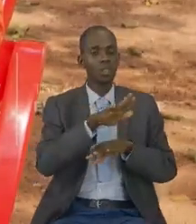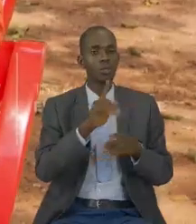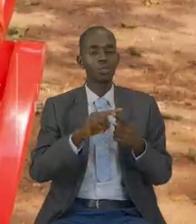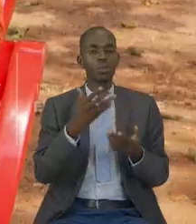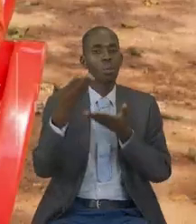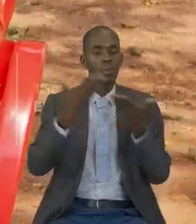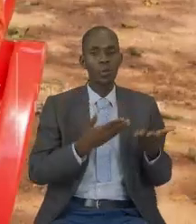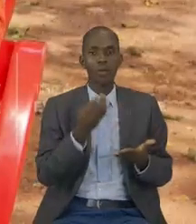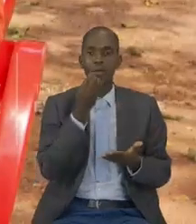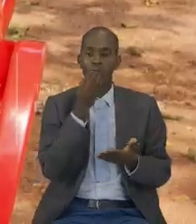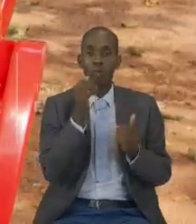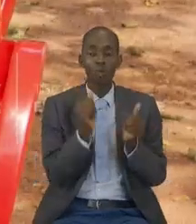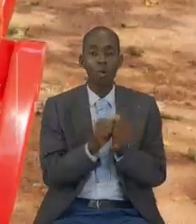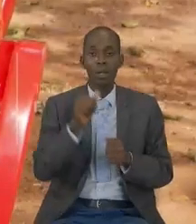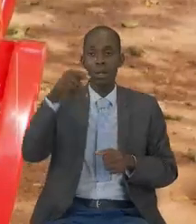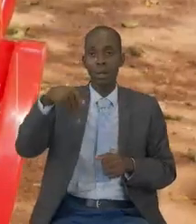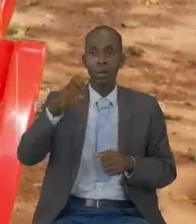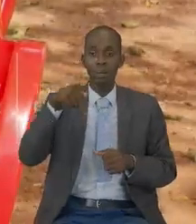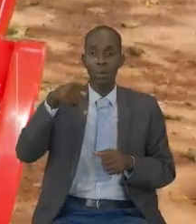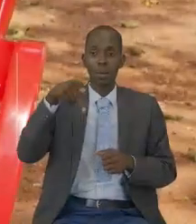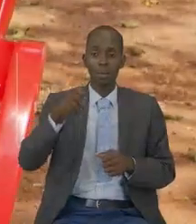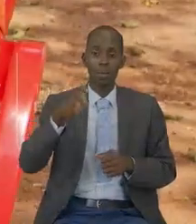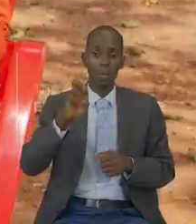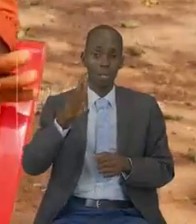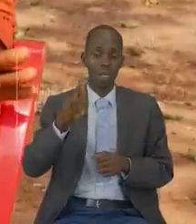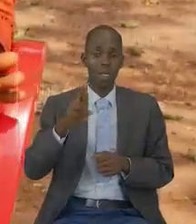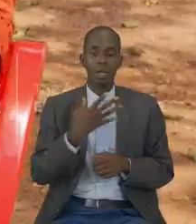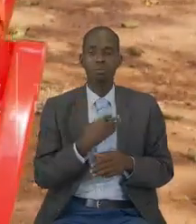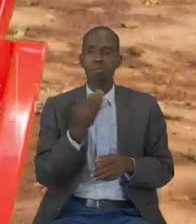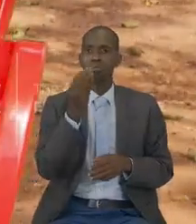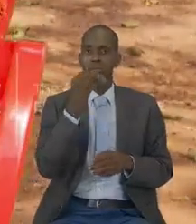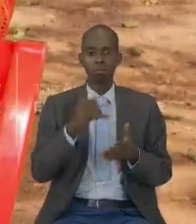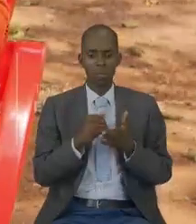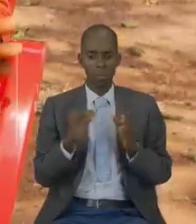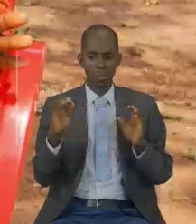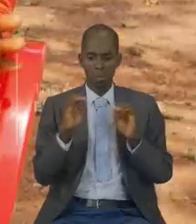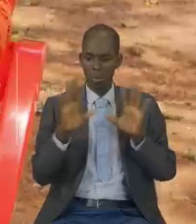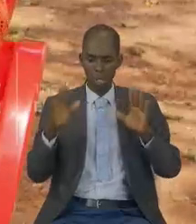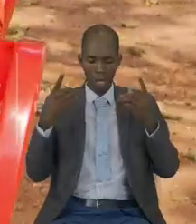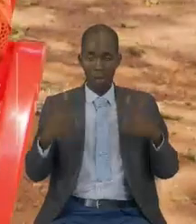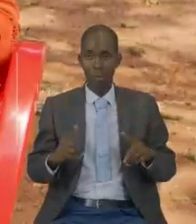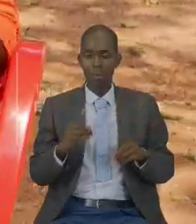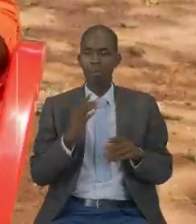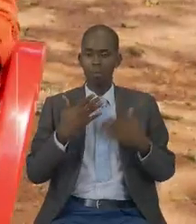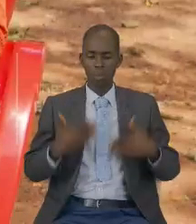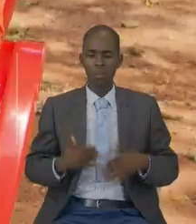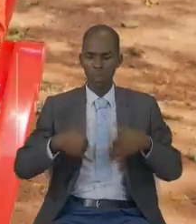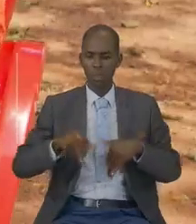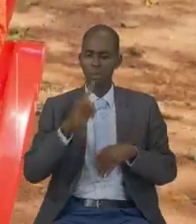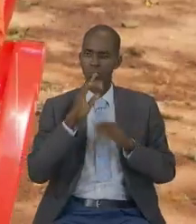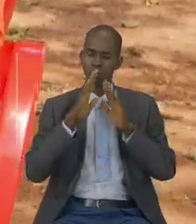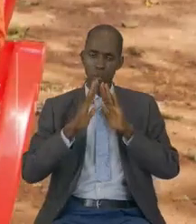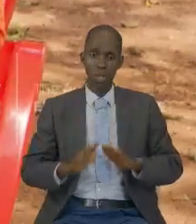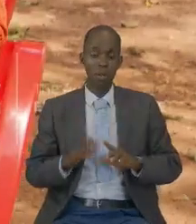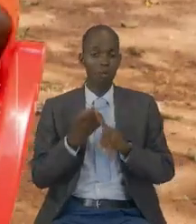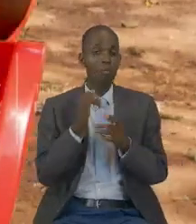me. And I ate the food, nothing. My body was calm. I am okay. Since that time